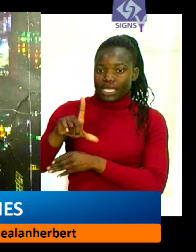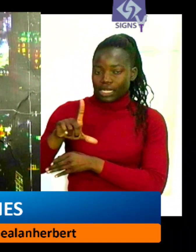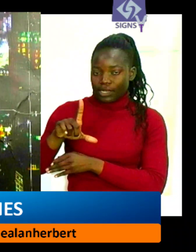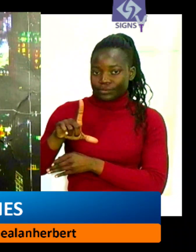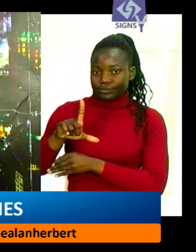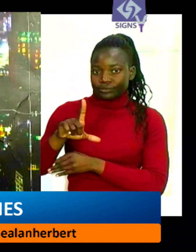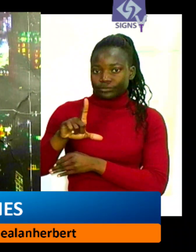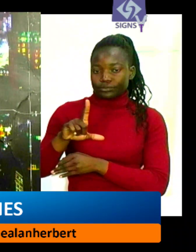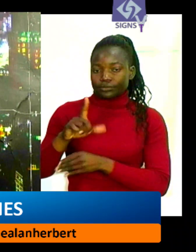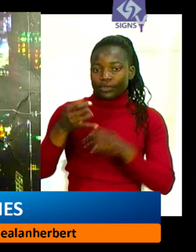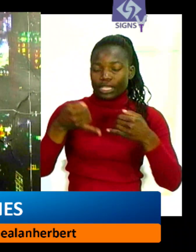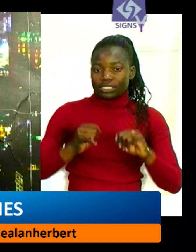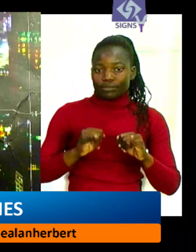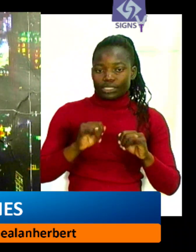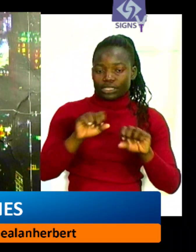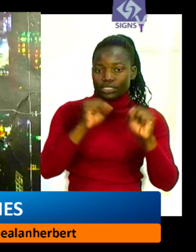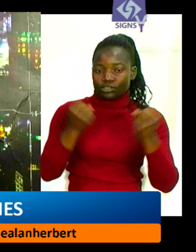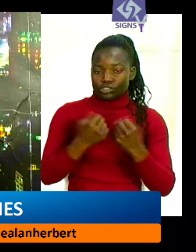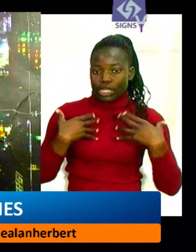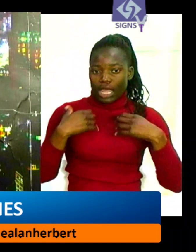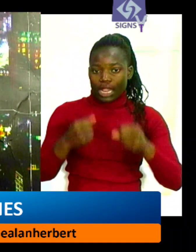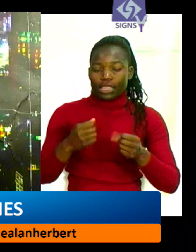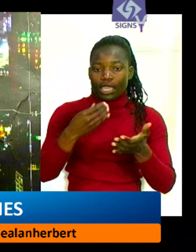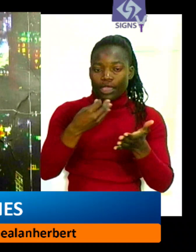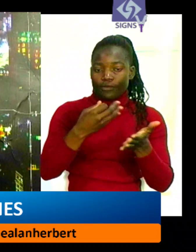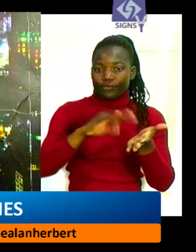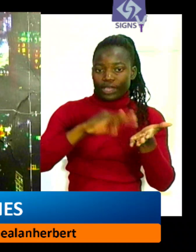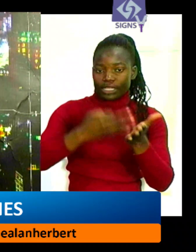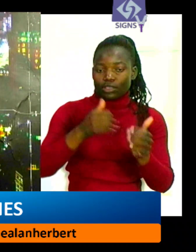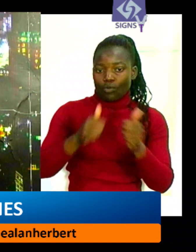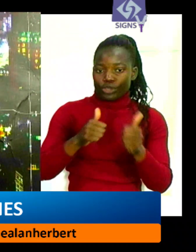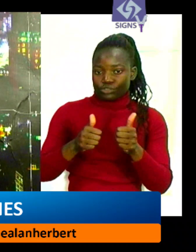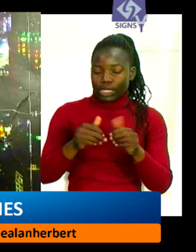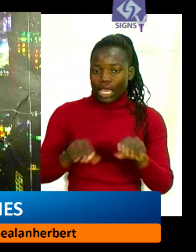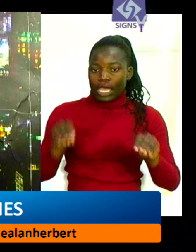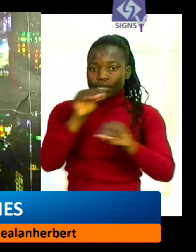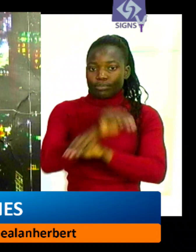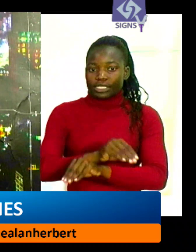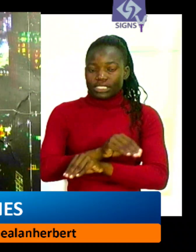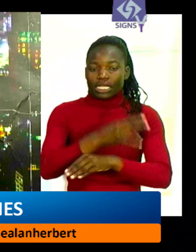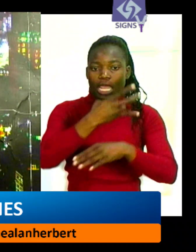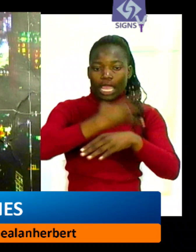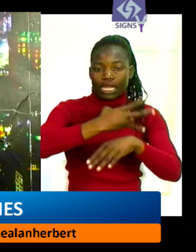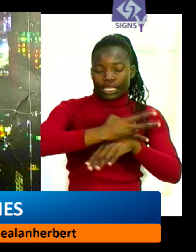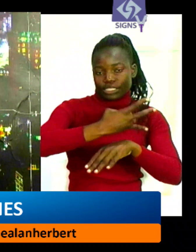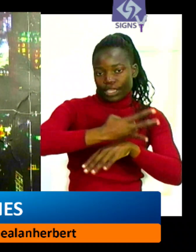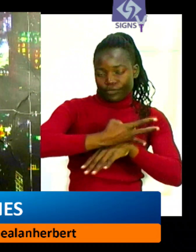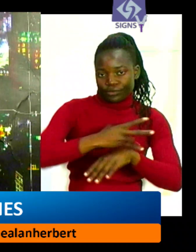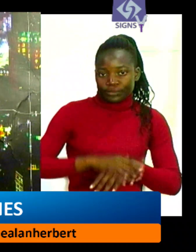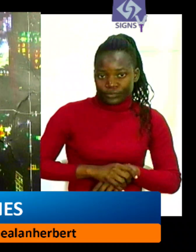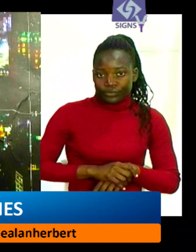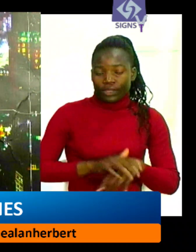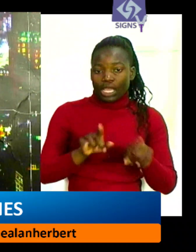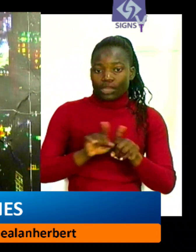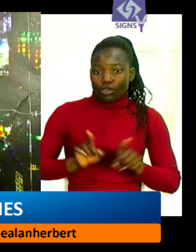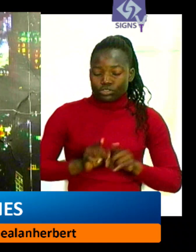Bill, SHIB, establishes the Social Health Insurance Fund that will take over from the